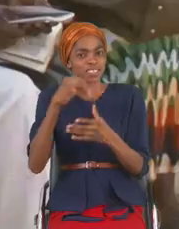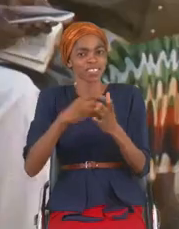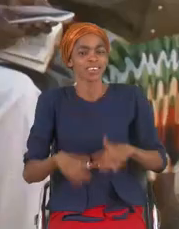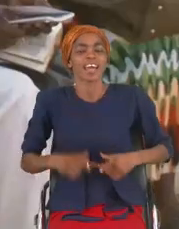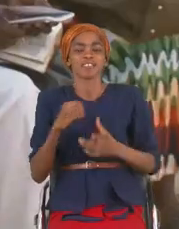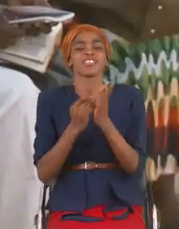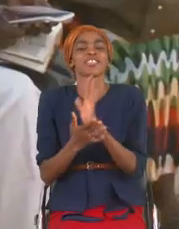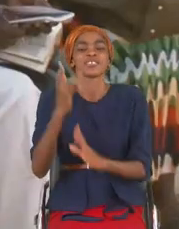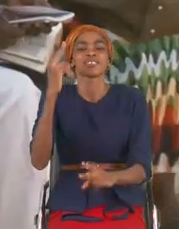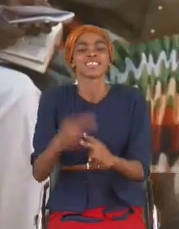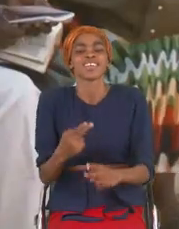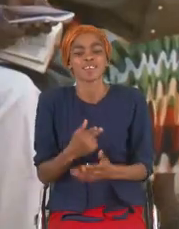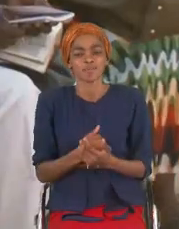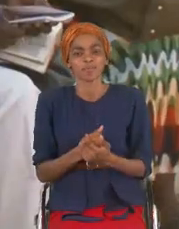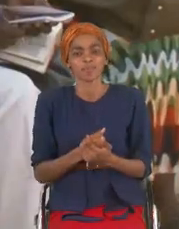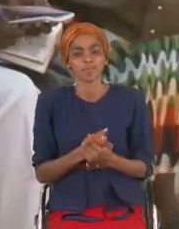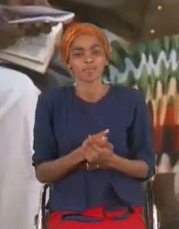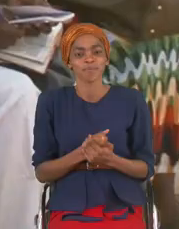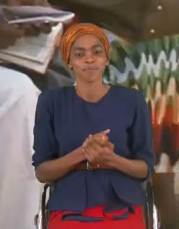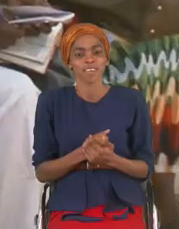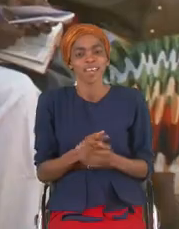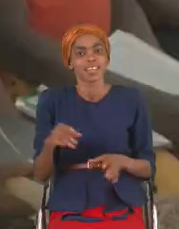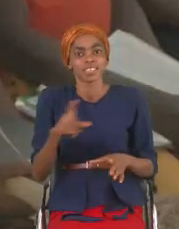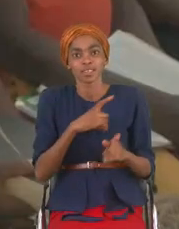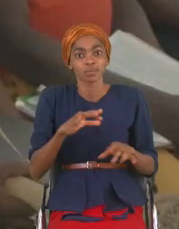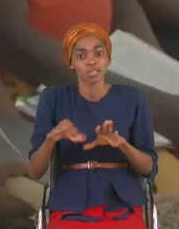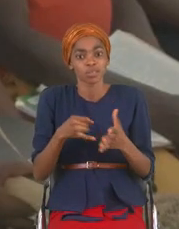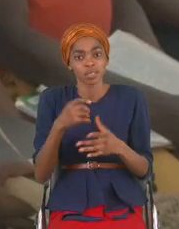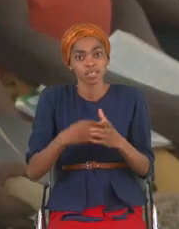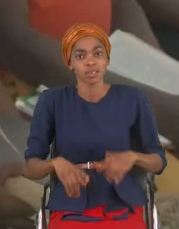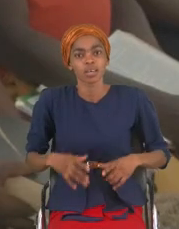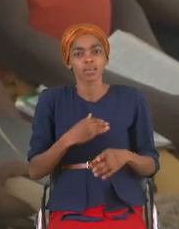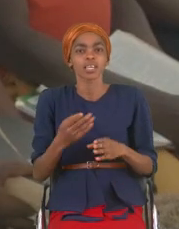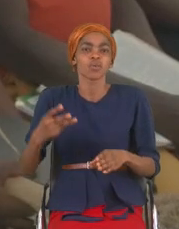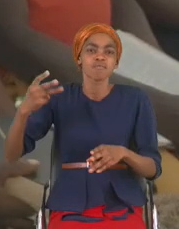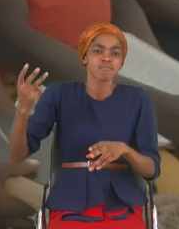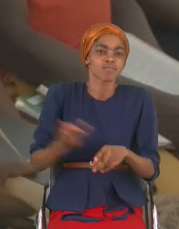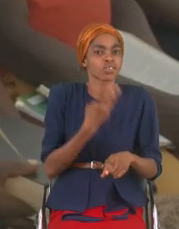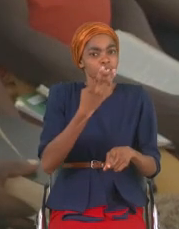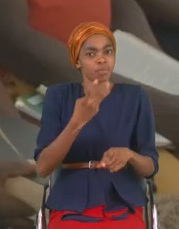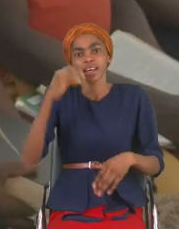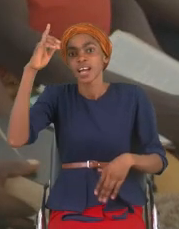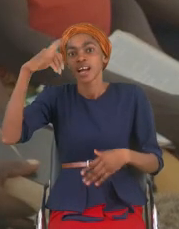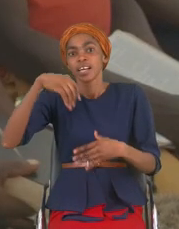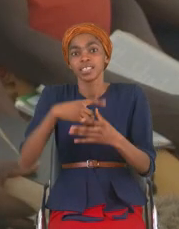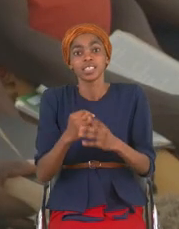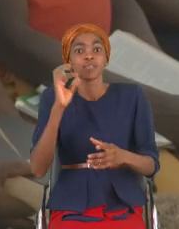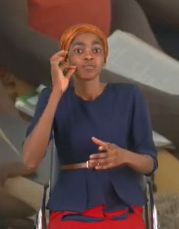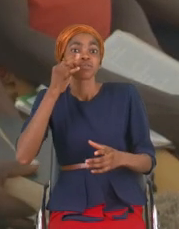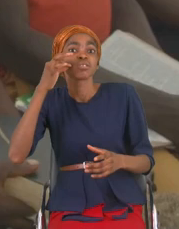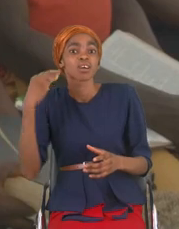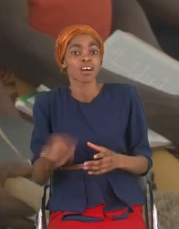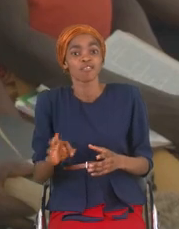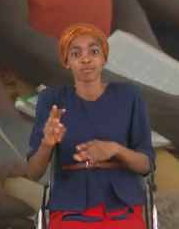life. He'll accomplish it in your life. And he'll multiply the fruit of ministry in